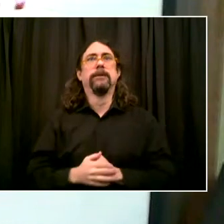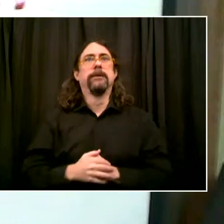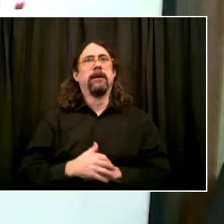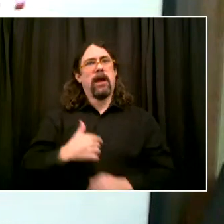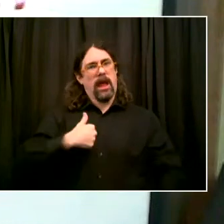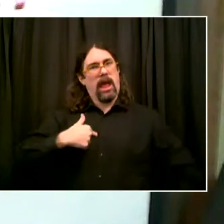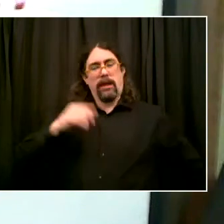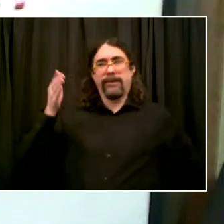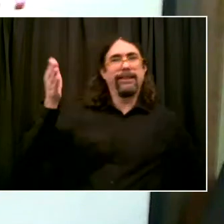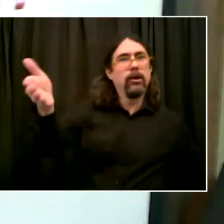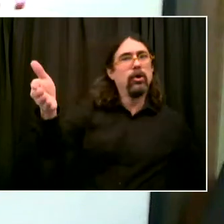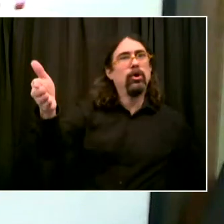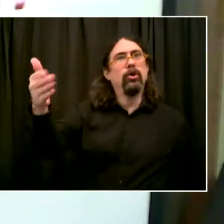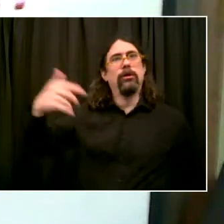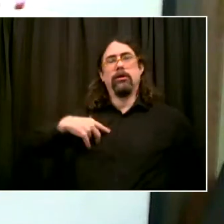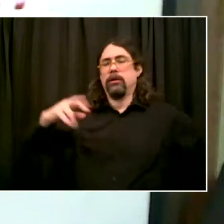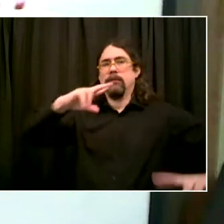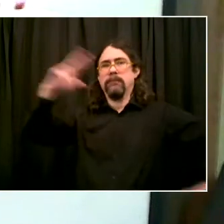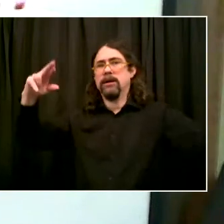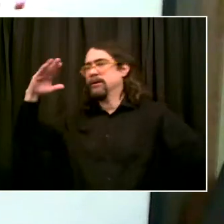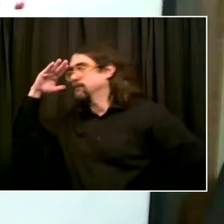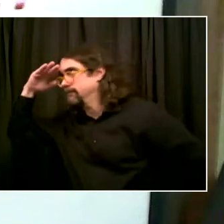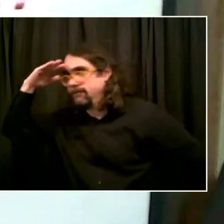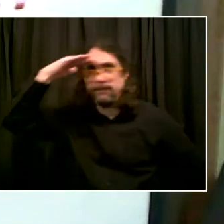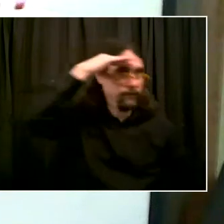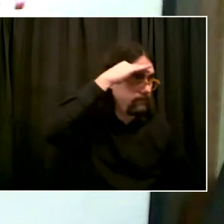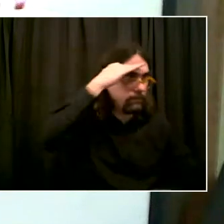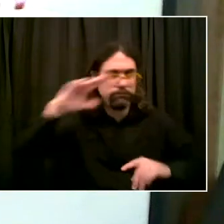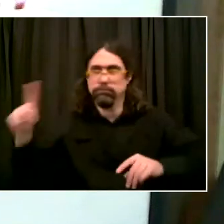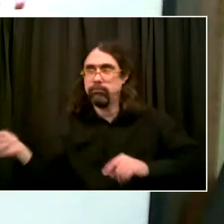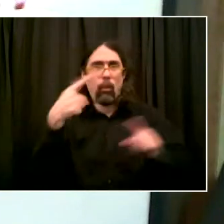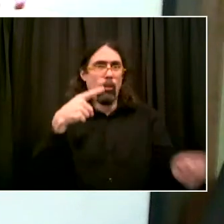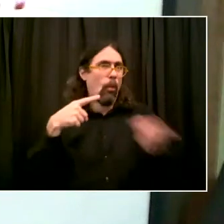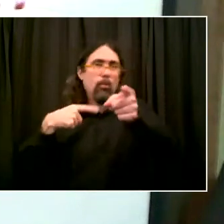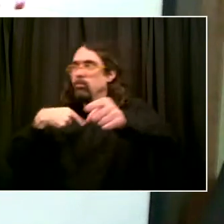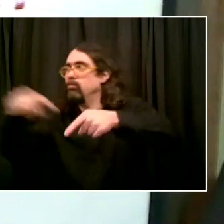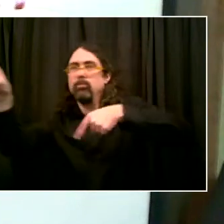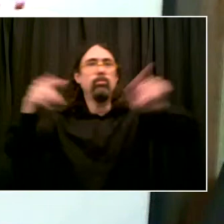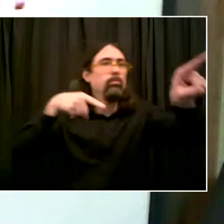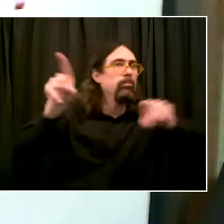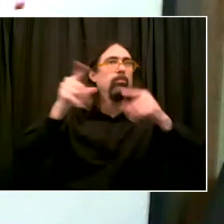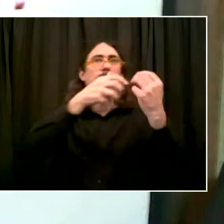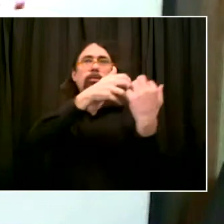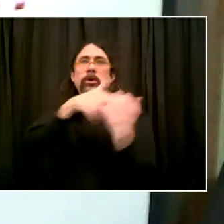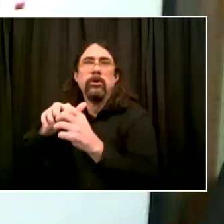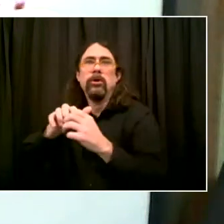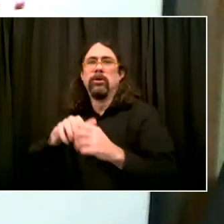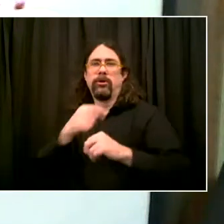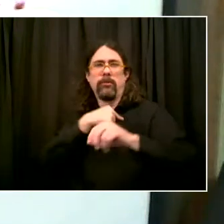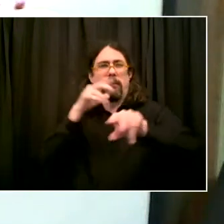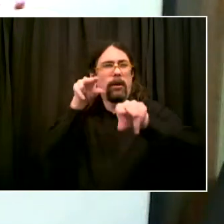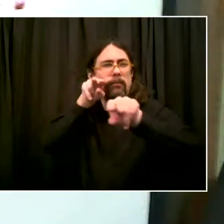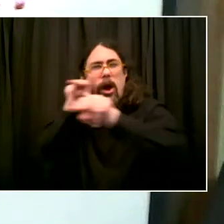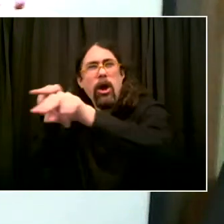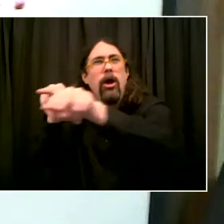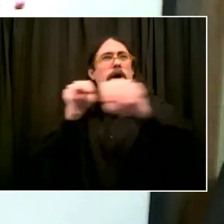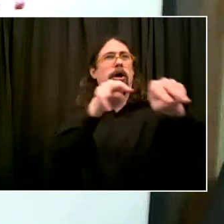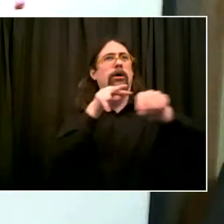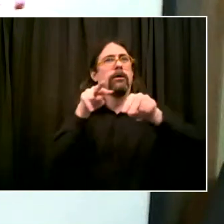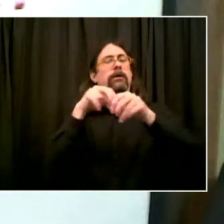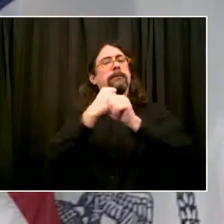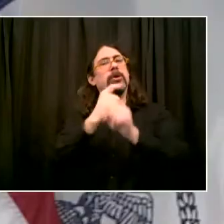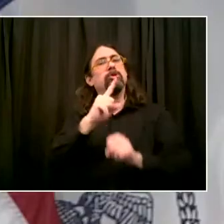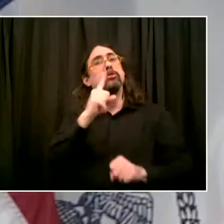women of the department are looking forward to getting through this event safely for all New Yorkers as well as